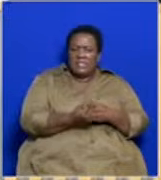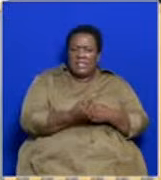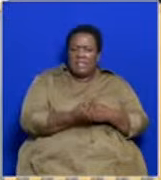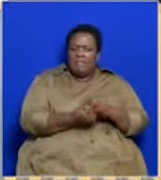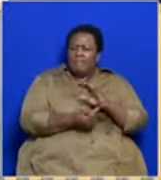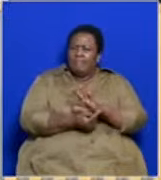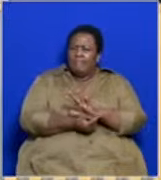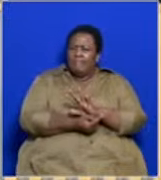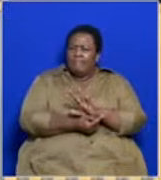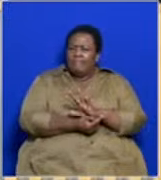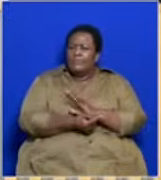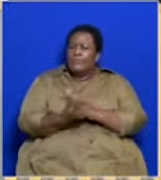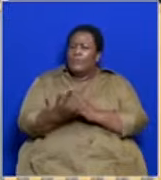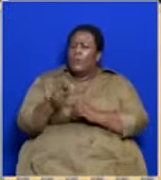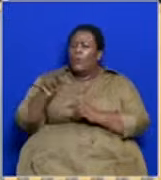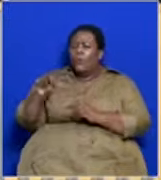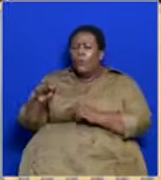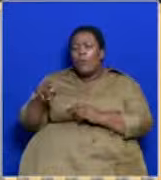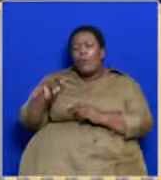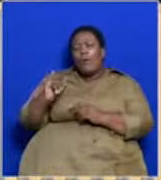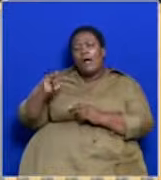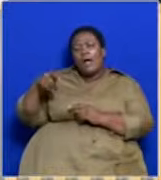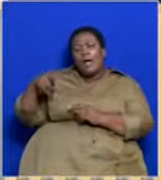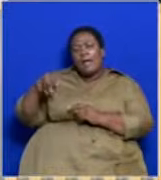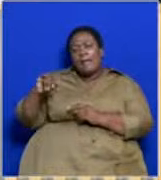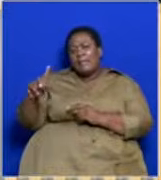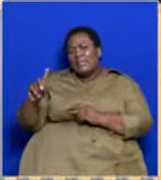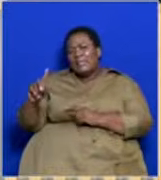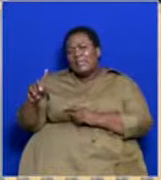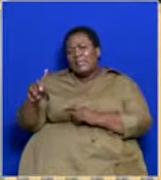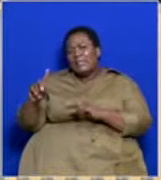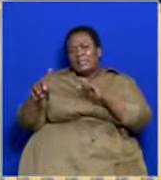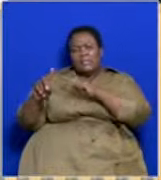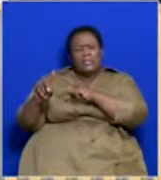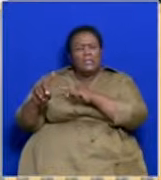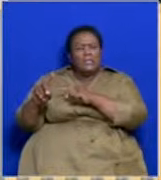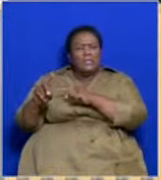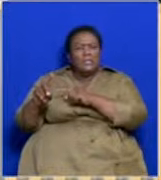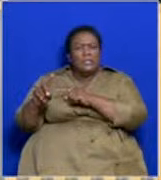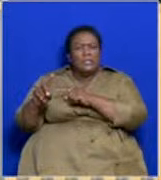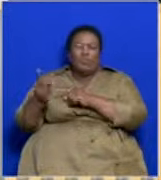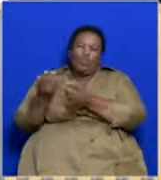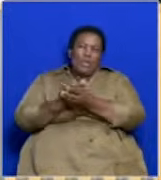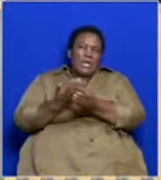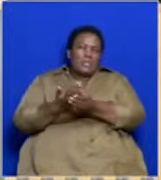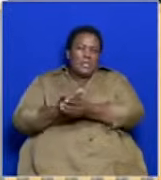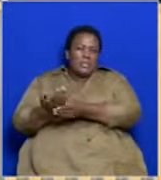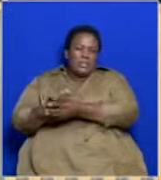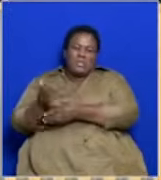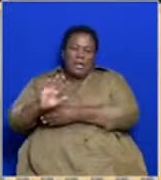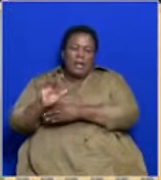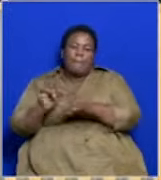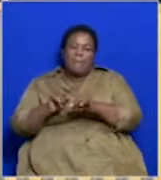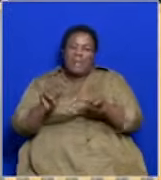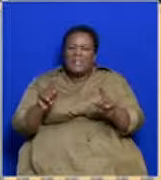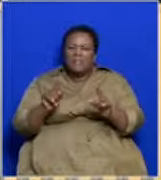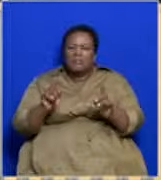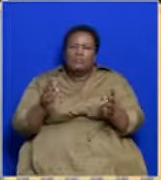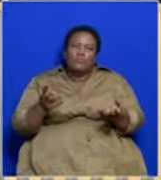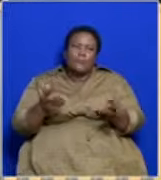IPID engage, and not on a case-by-case basis, but as a